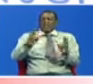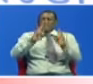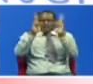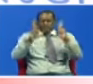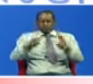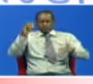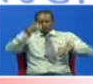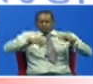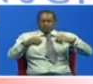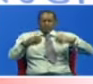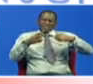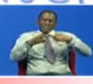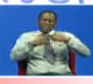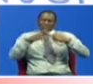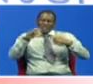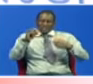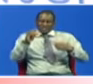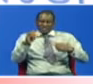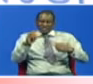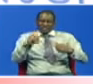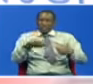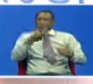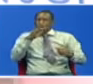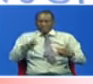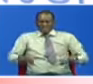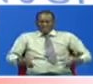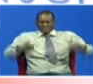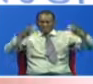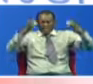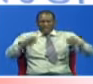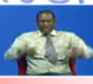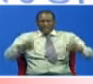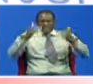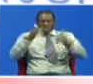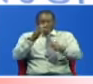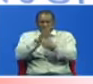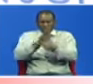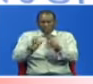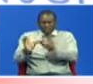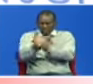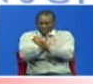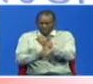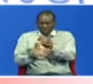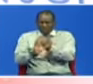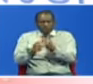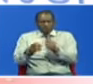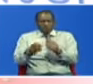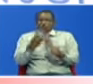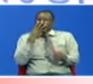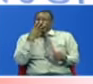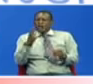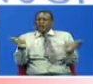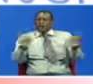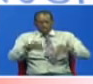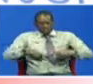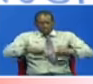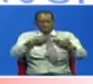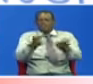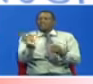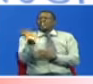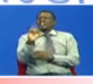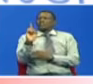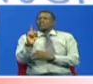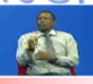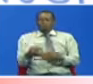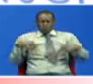contribute 700 water tanks which are being used across the country, 400 which have been distributed in Nairobi, for